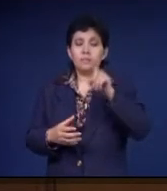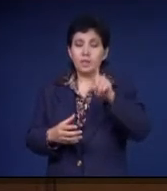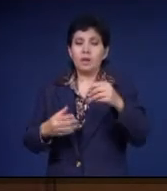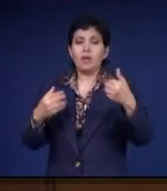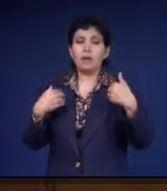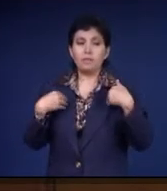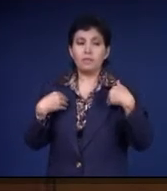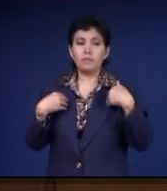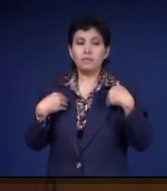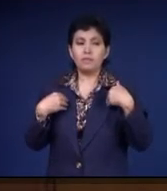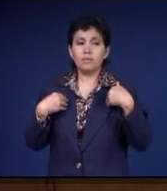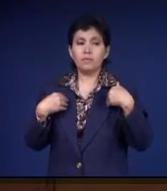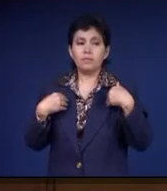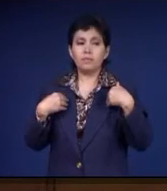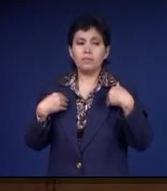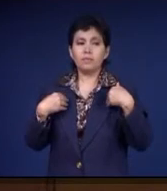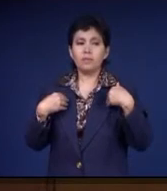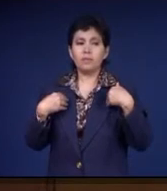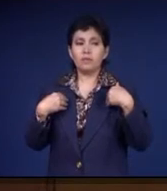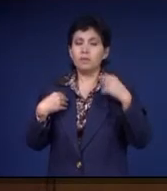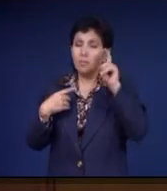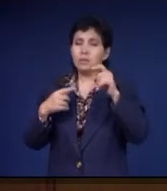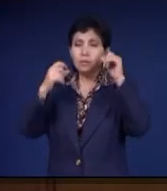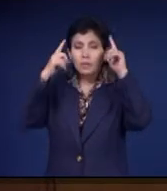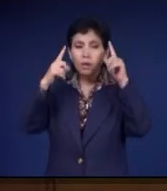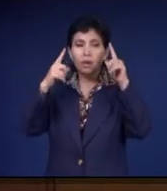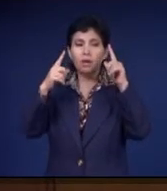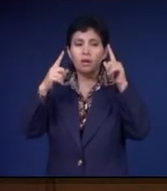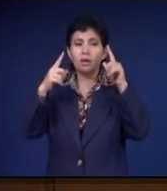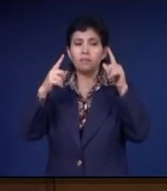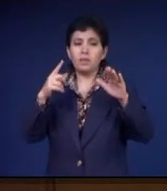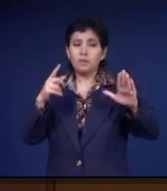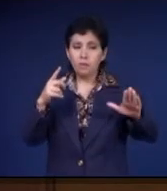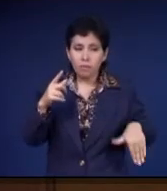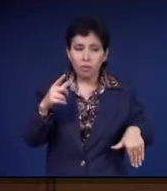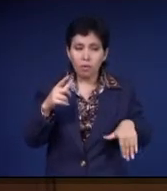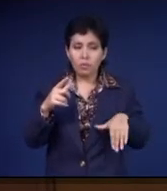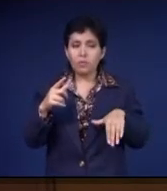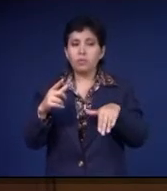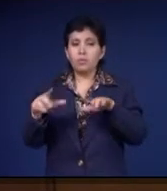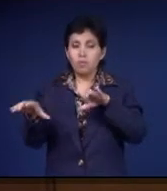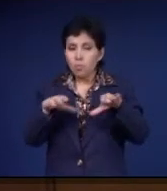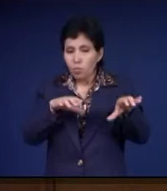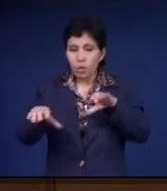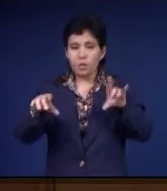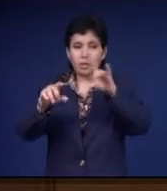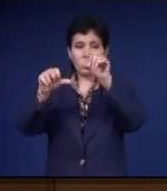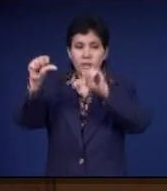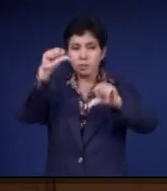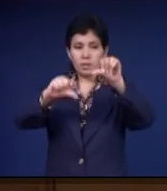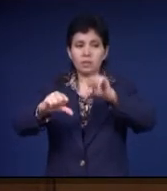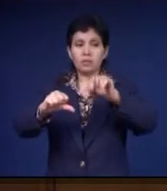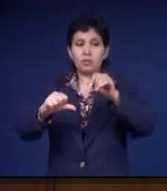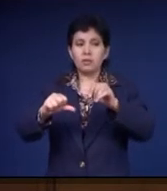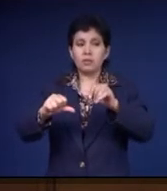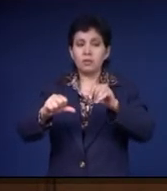problems. So you have to be aware of these things. Before you even start your experiment, you have to